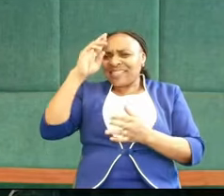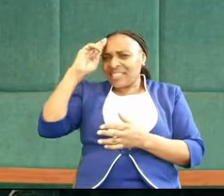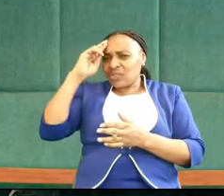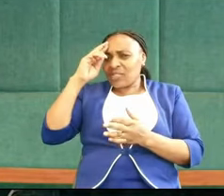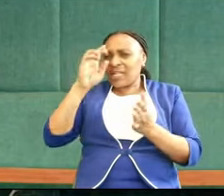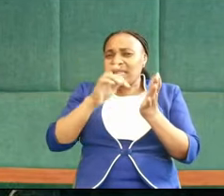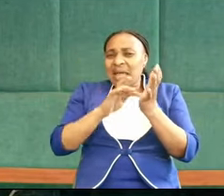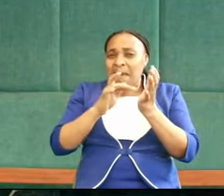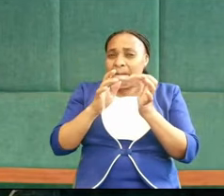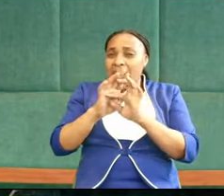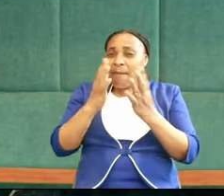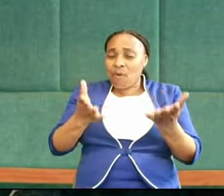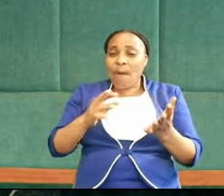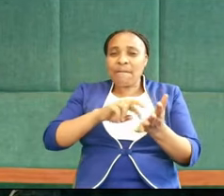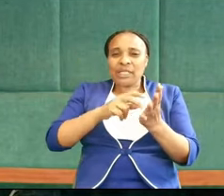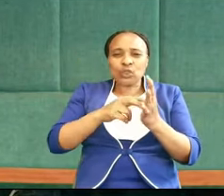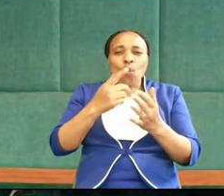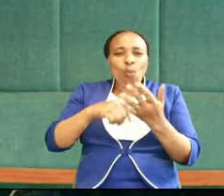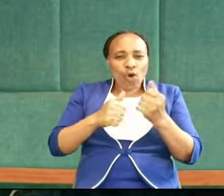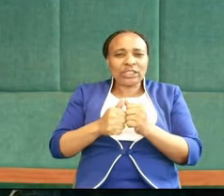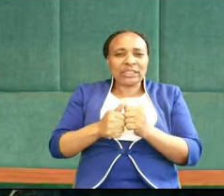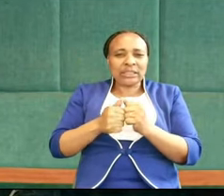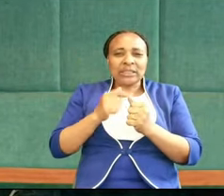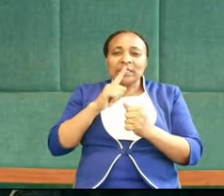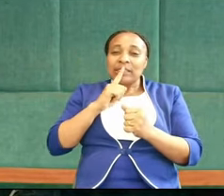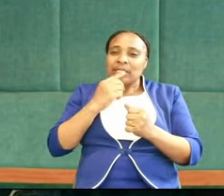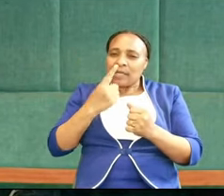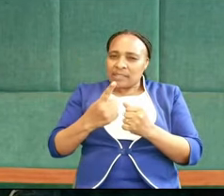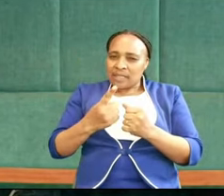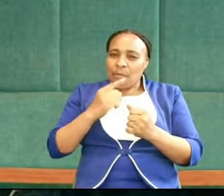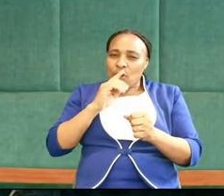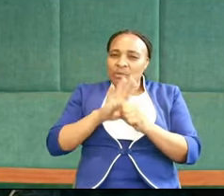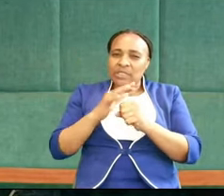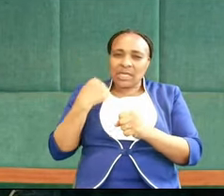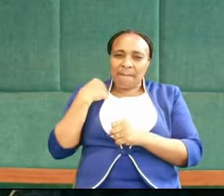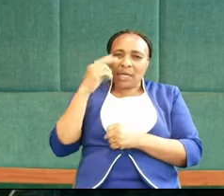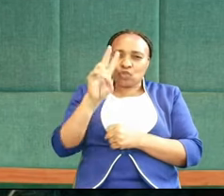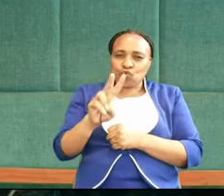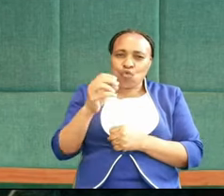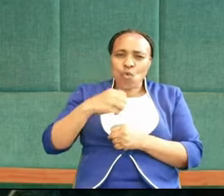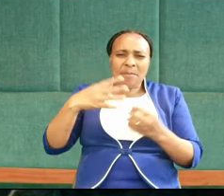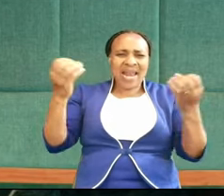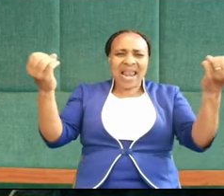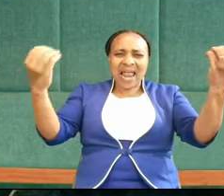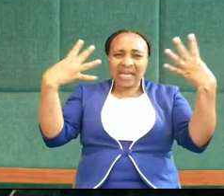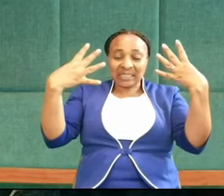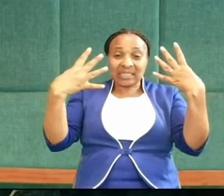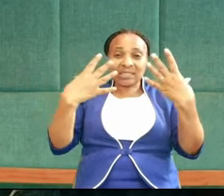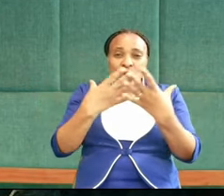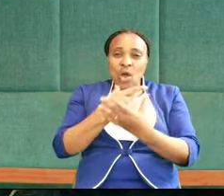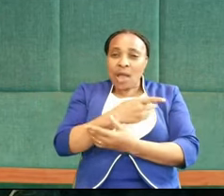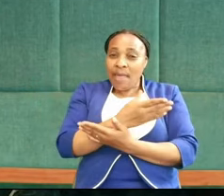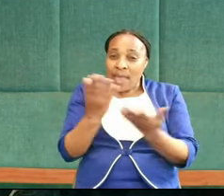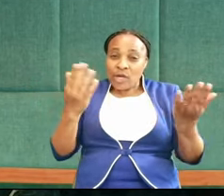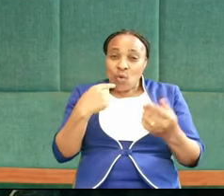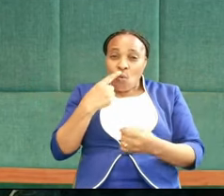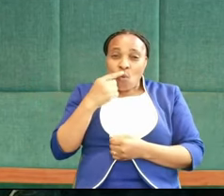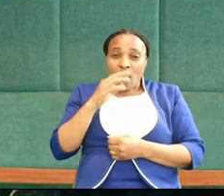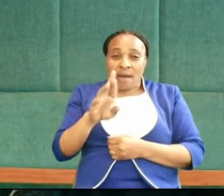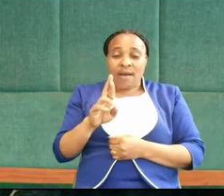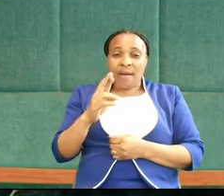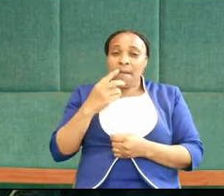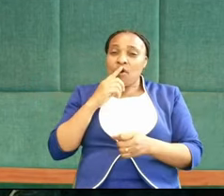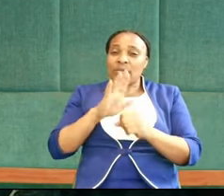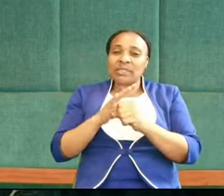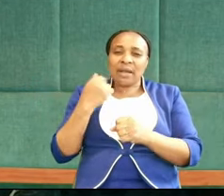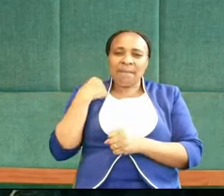says and says what it means. Promise number two, you are going to be enlightened irrespective of who you are. Promise number three,